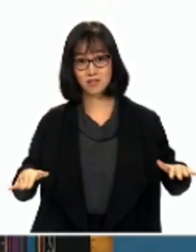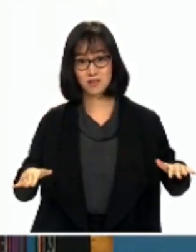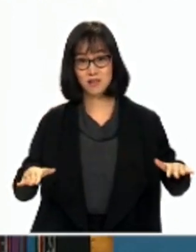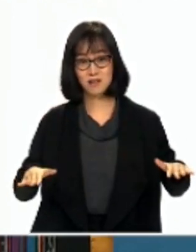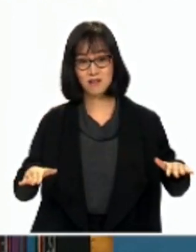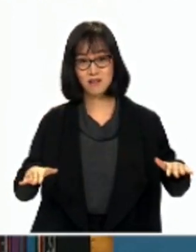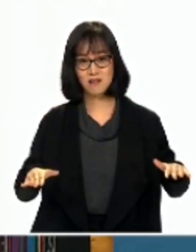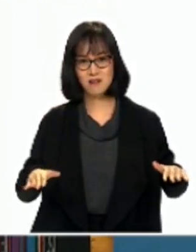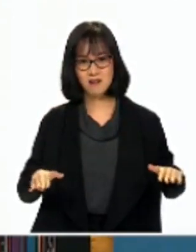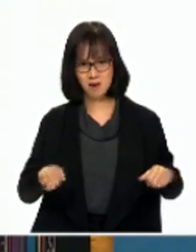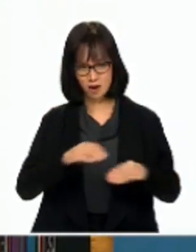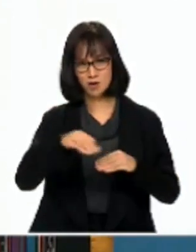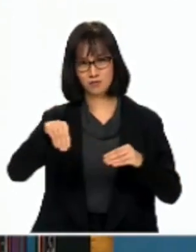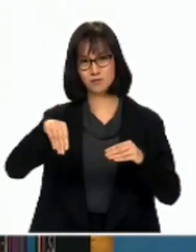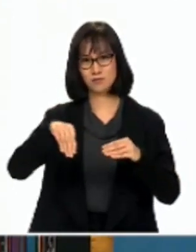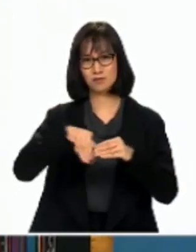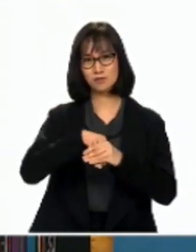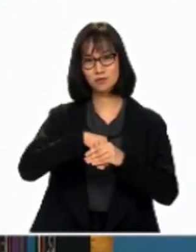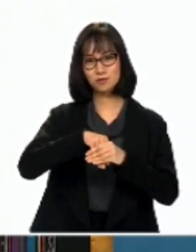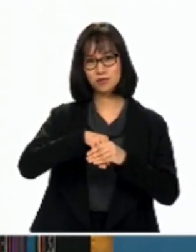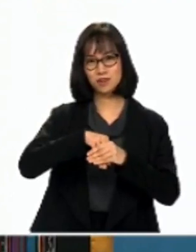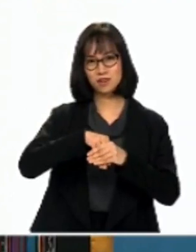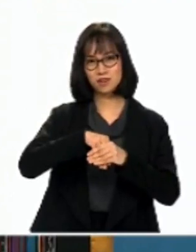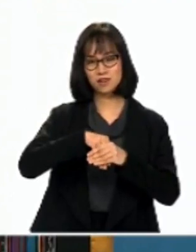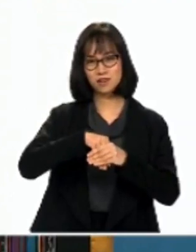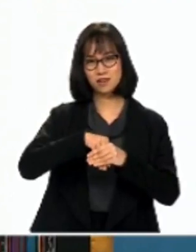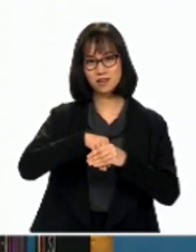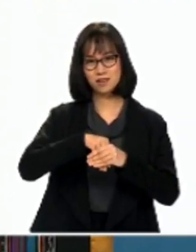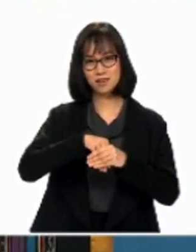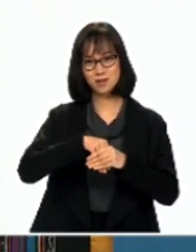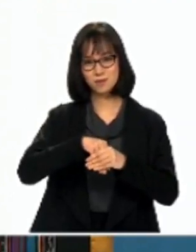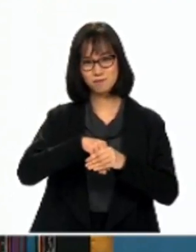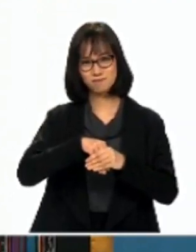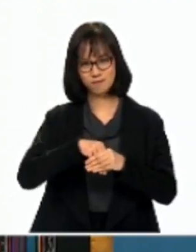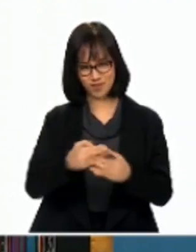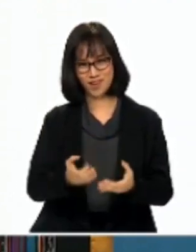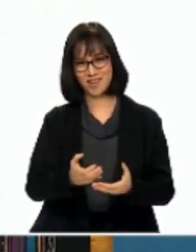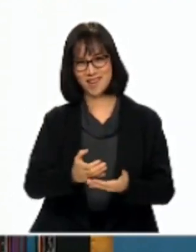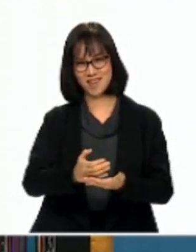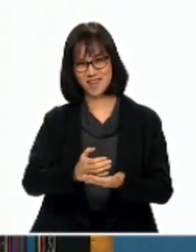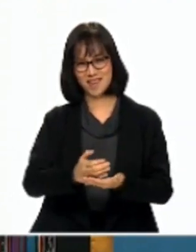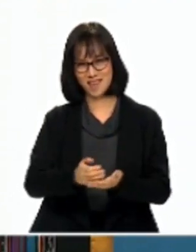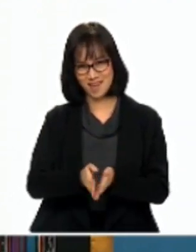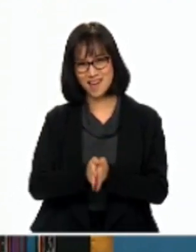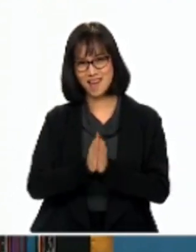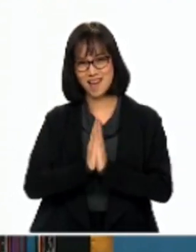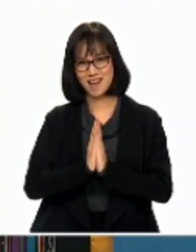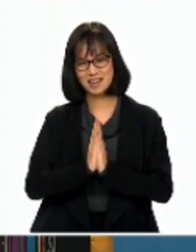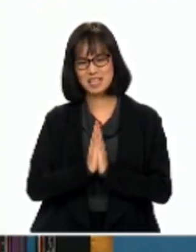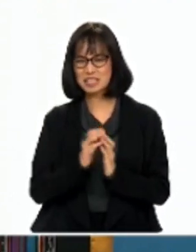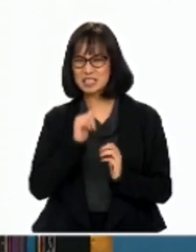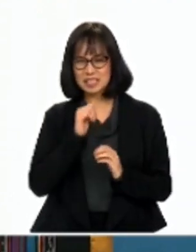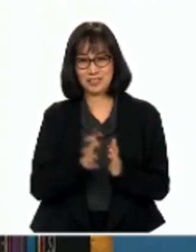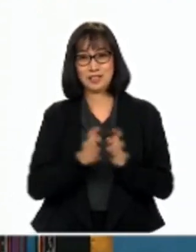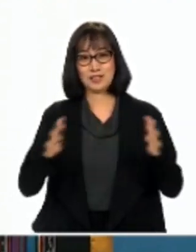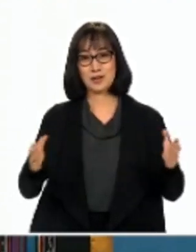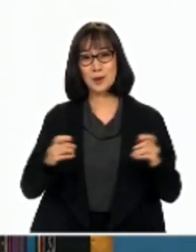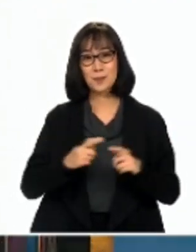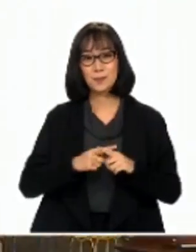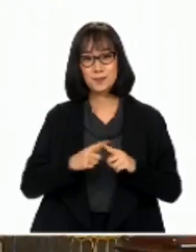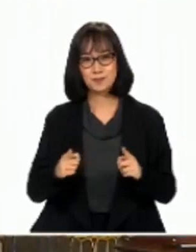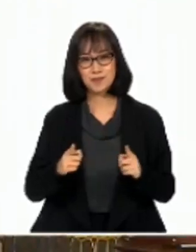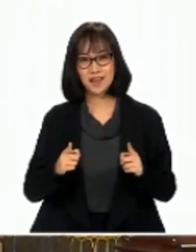dito yung hinihingi ninyo. Hindi naman siyadong malaki, pero it will tide you